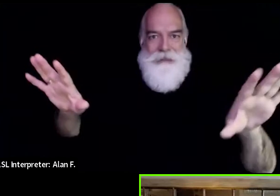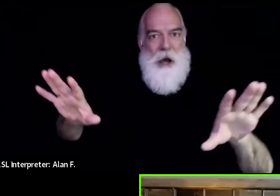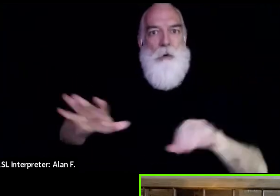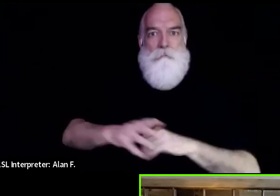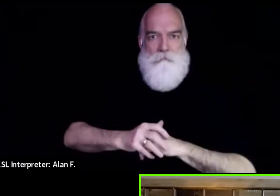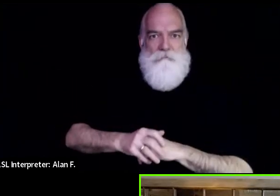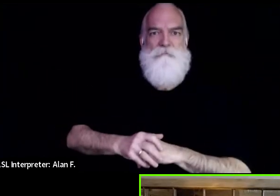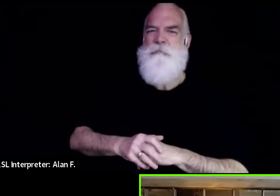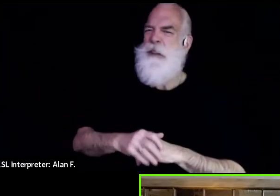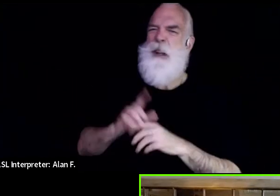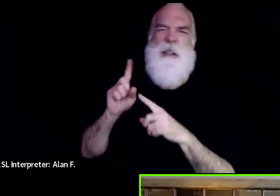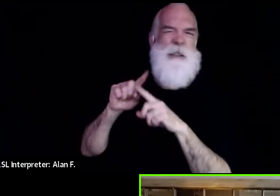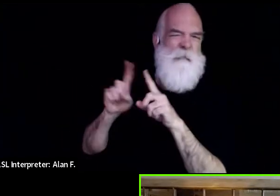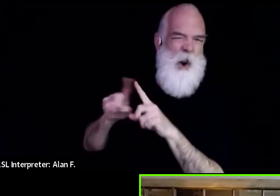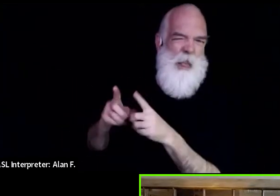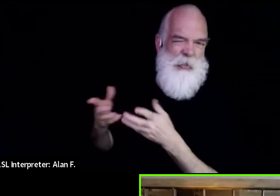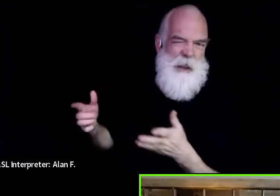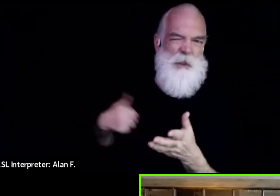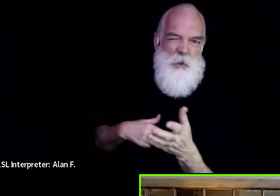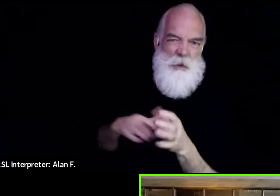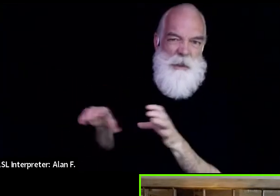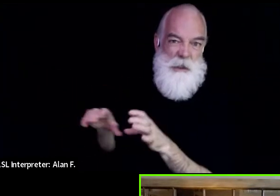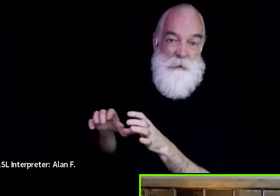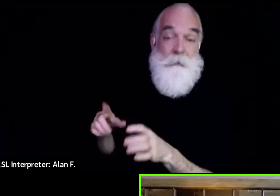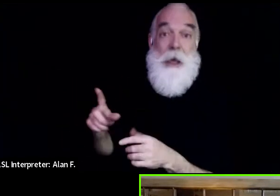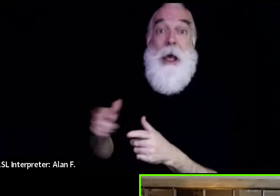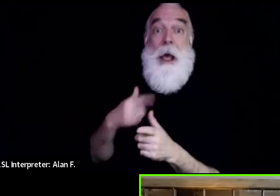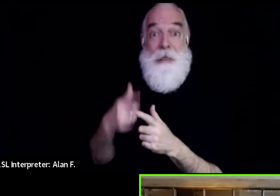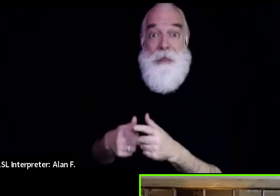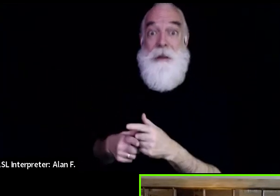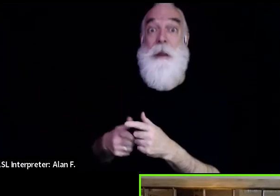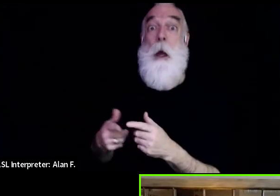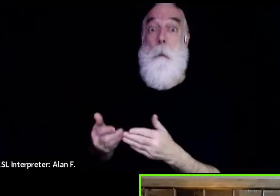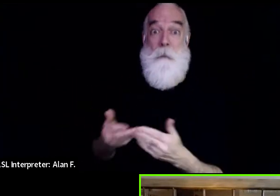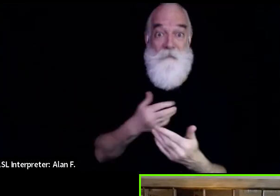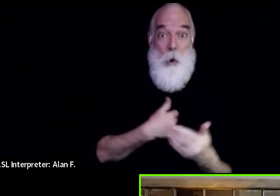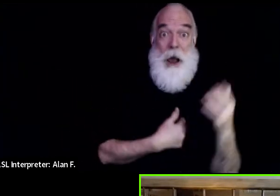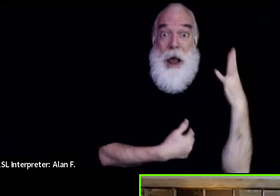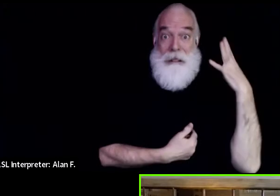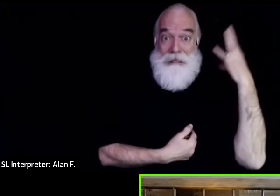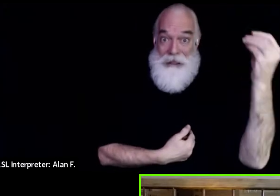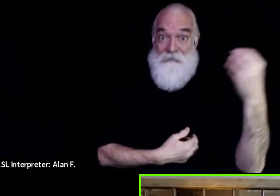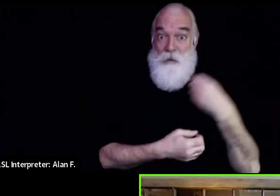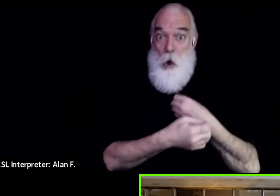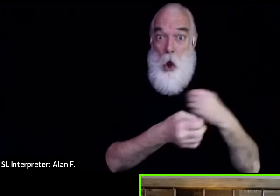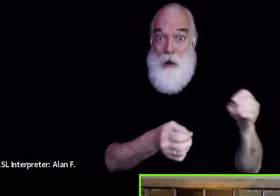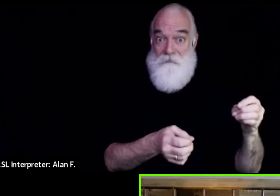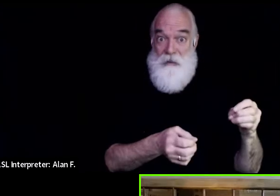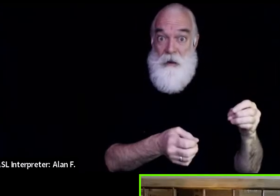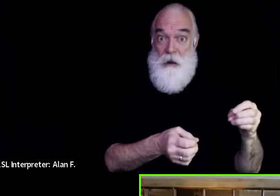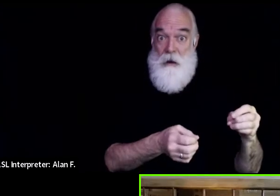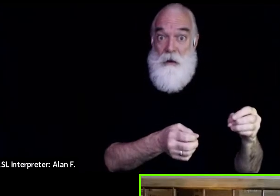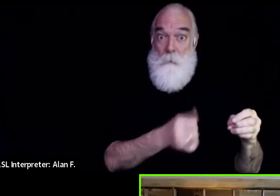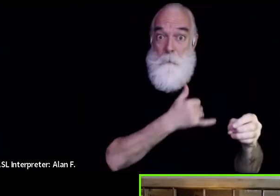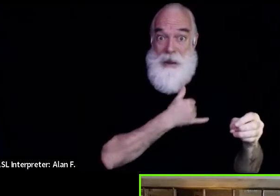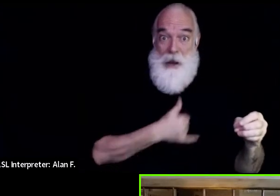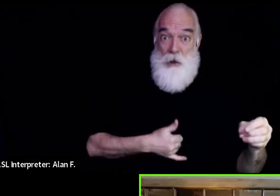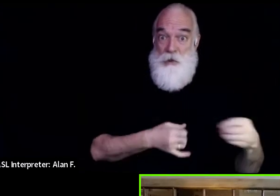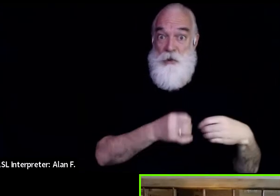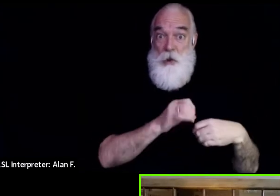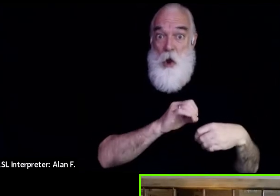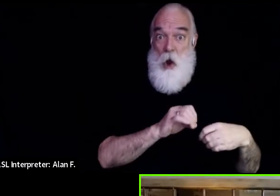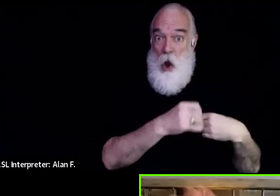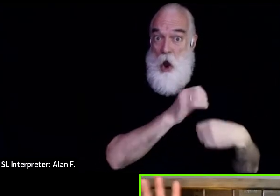did all sorts of things. And in a presentation shortly before I left office, I'm looking at the map of the city.